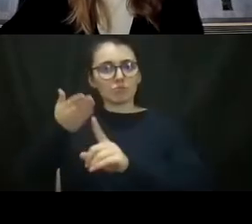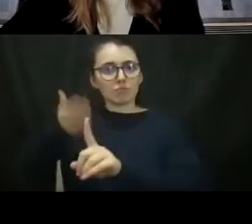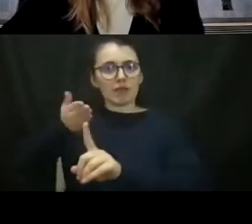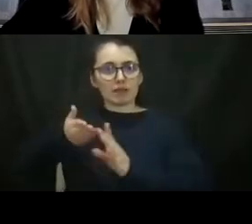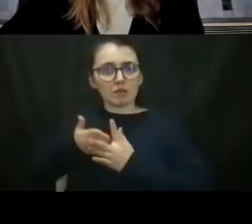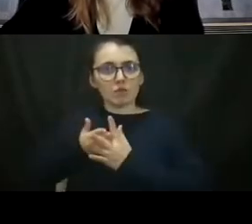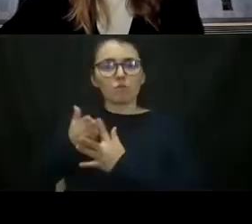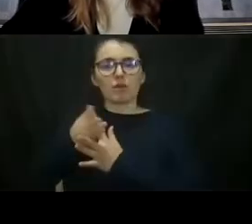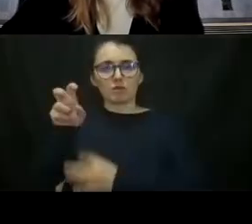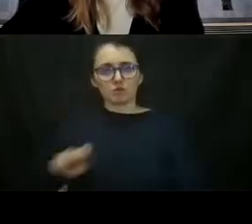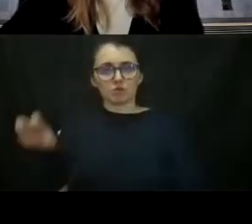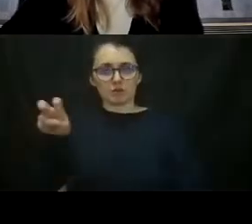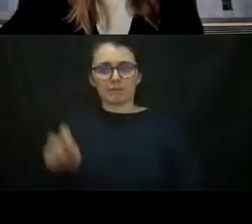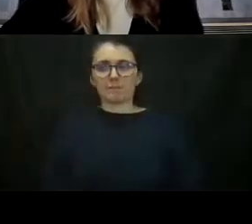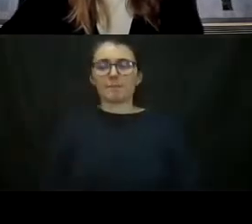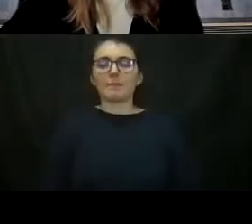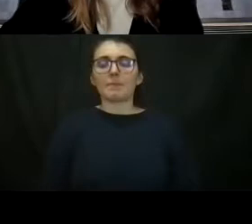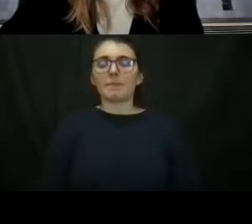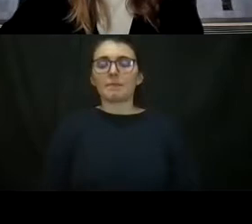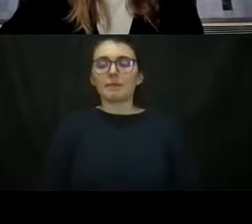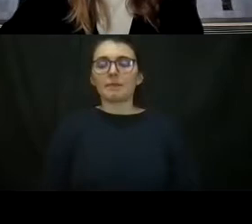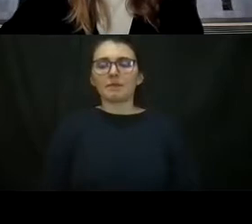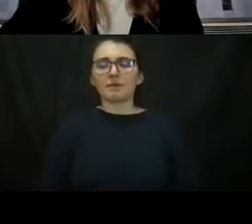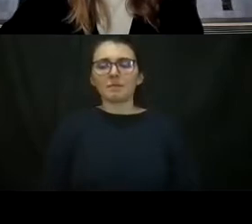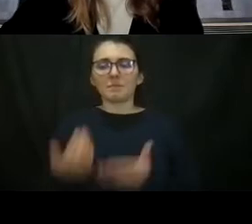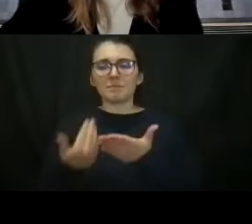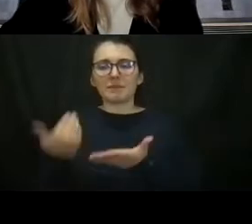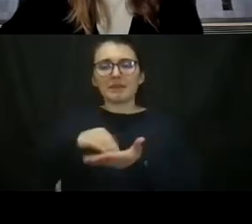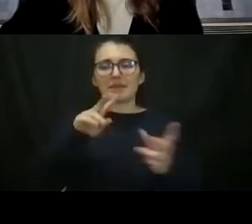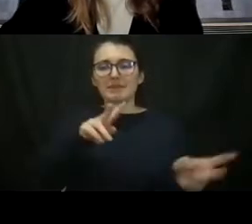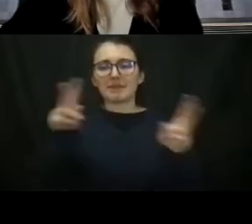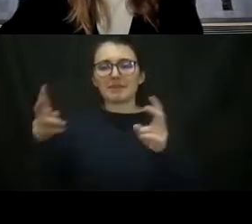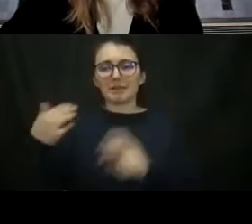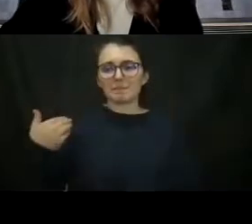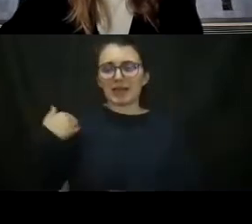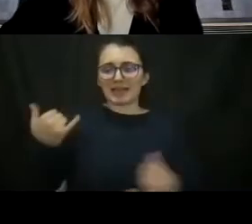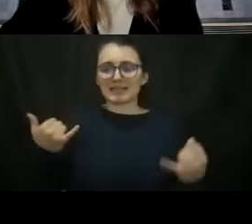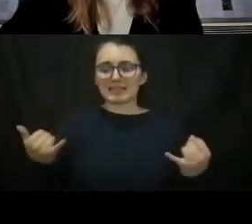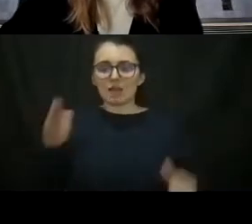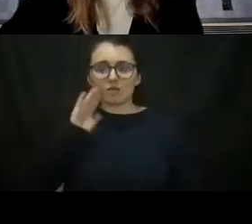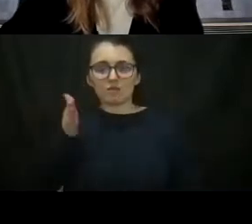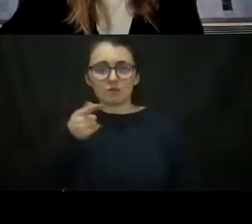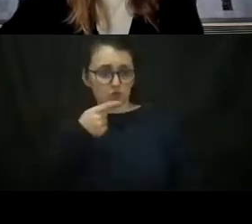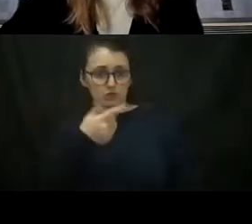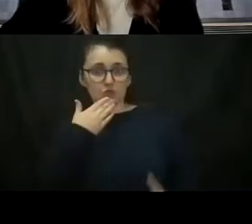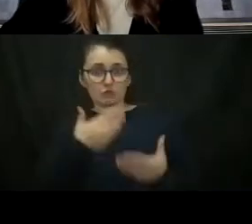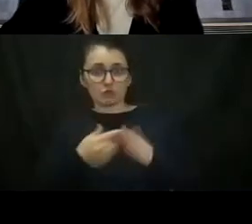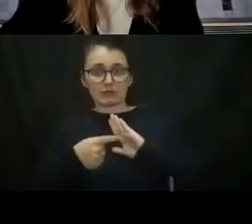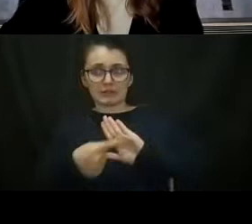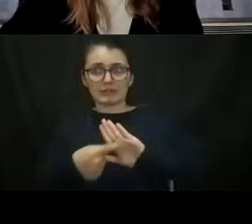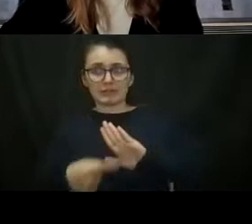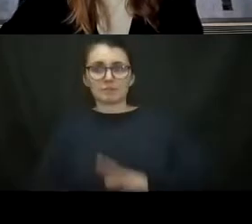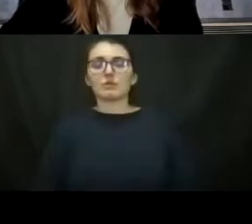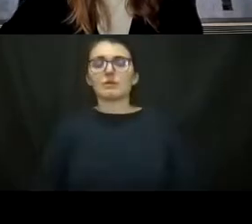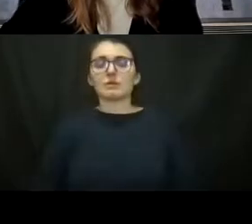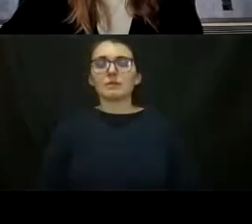Now, we talked about that theme, past, present, and future, and this is a really great example. This this mural. So the folks in this party